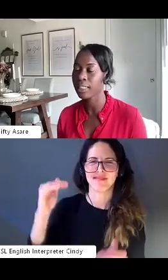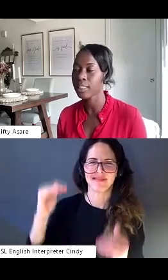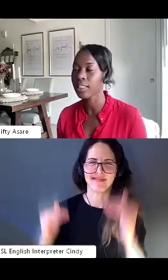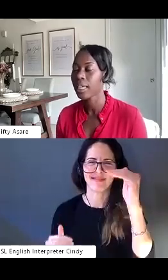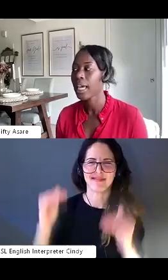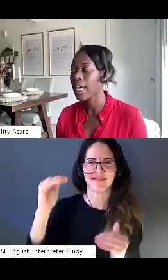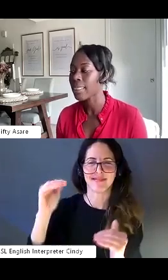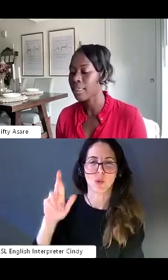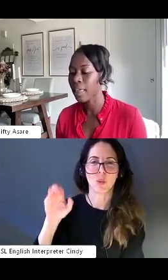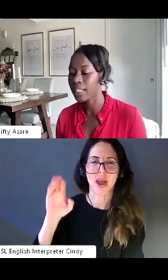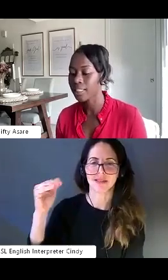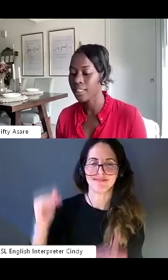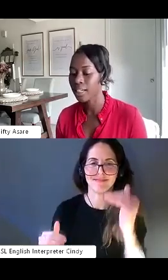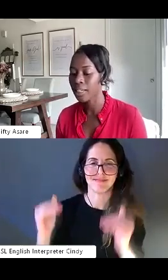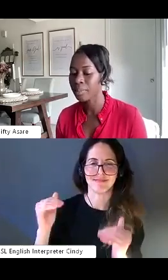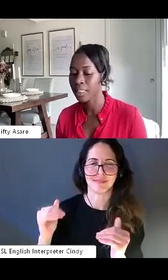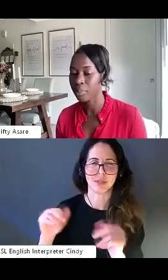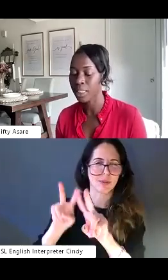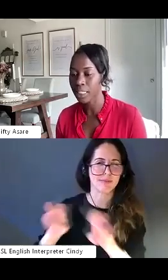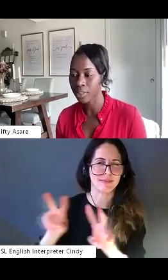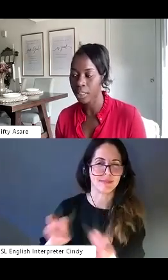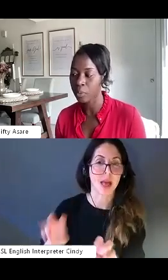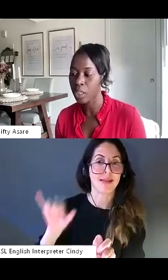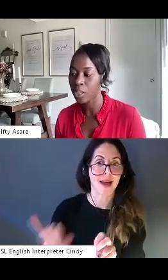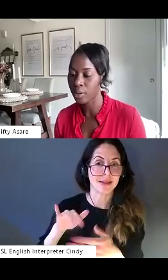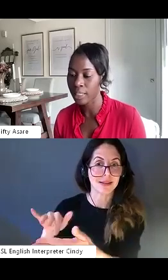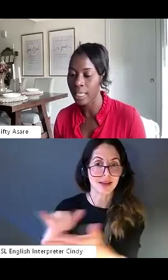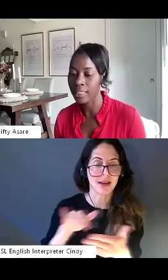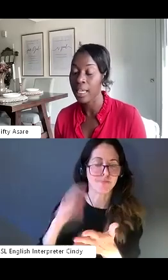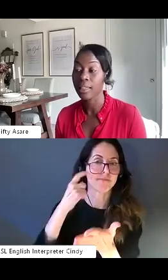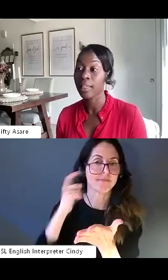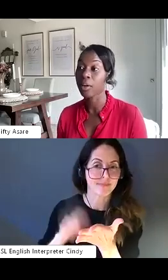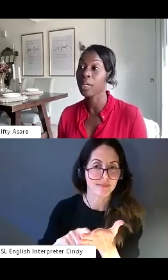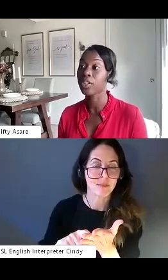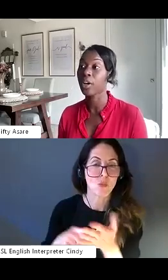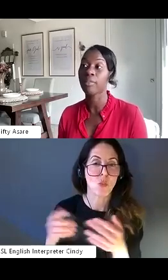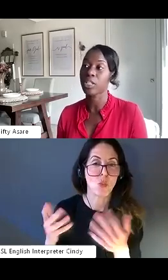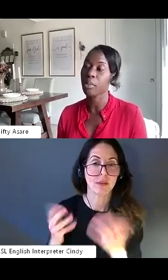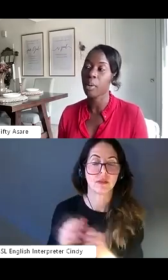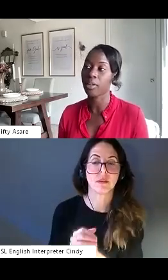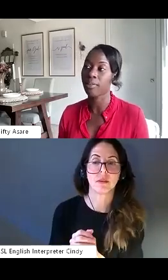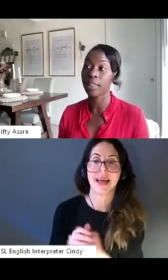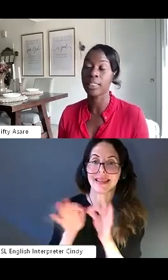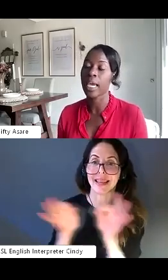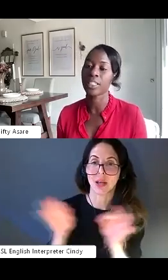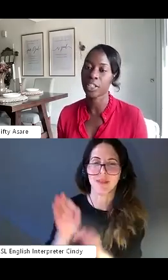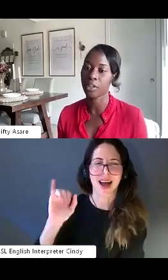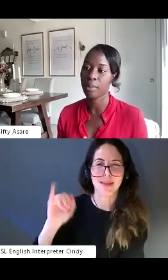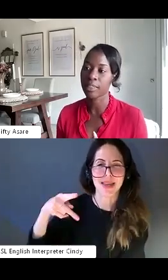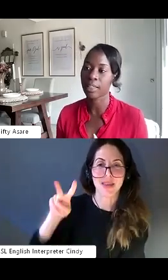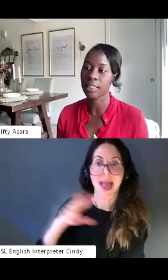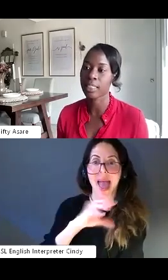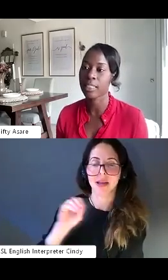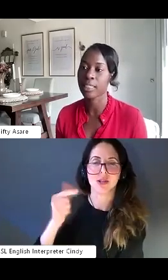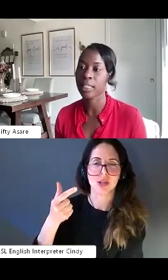are present. And in that study particularly, we noted that the language of intimate partner violence and